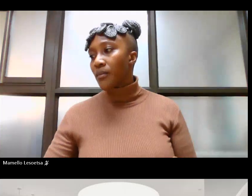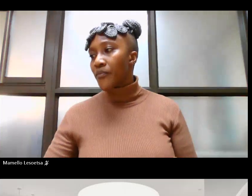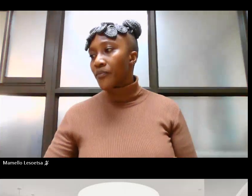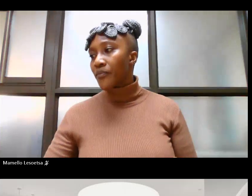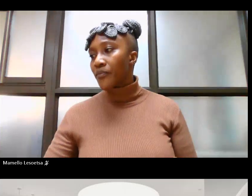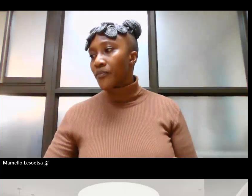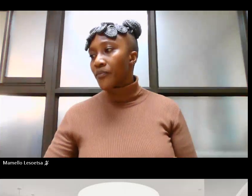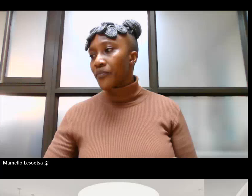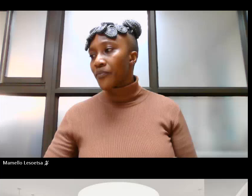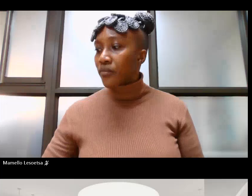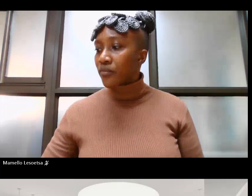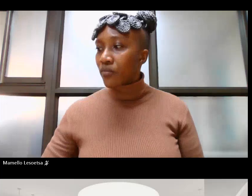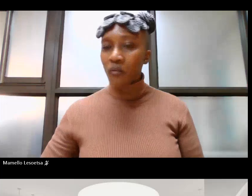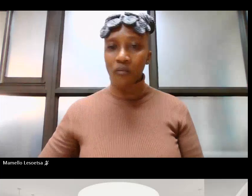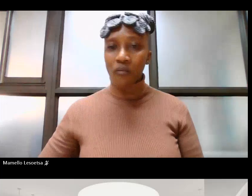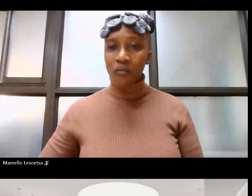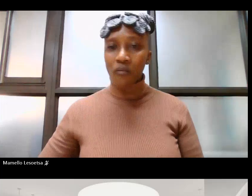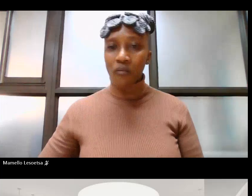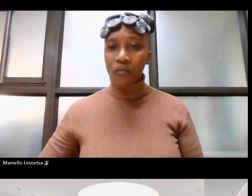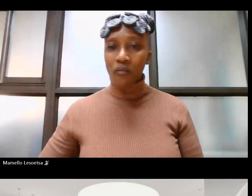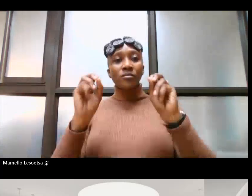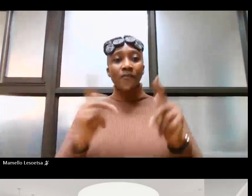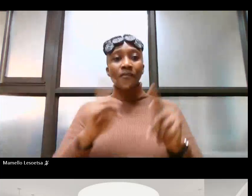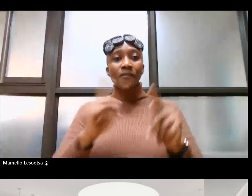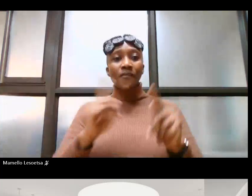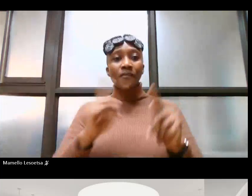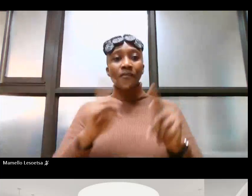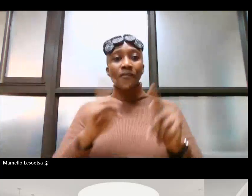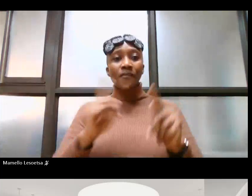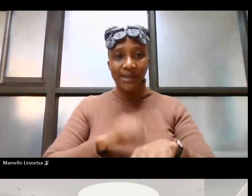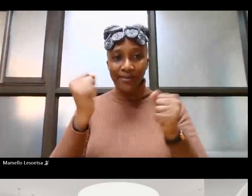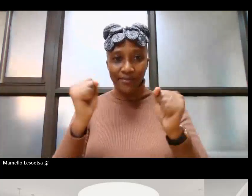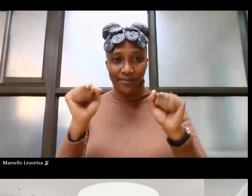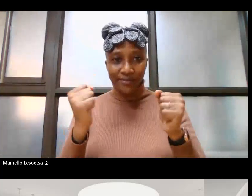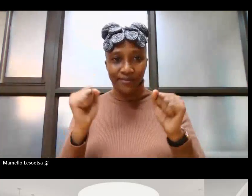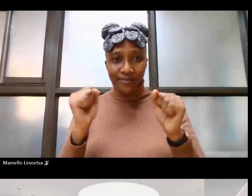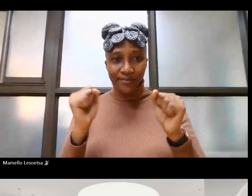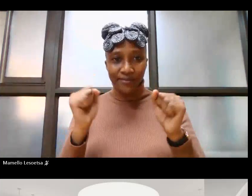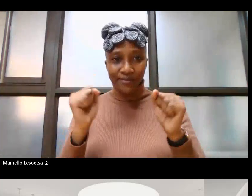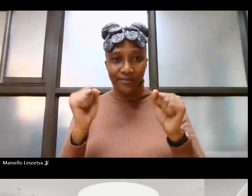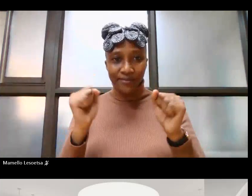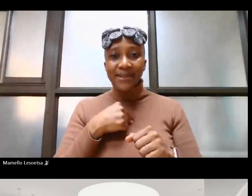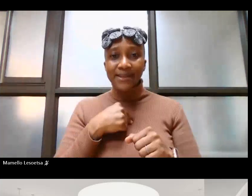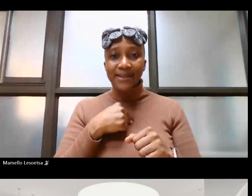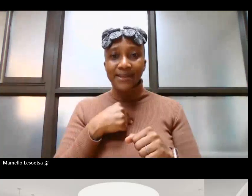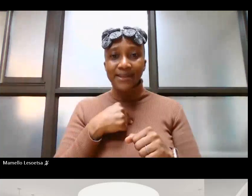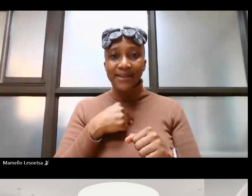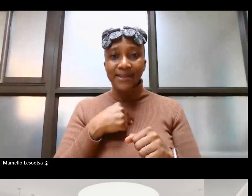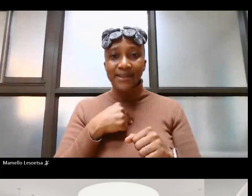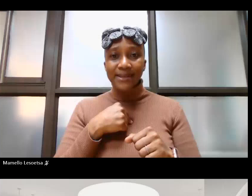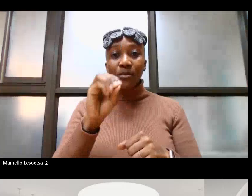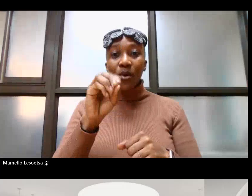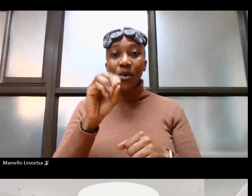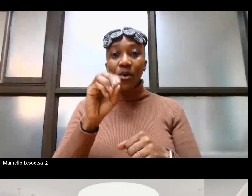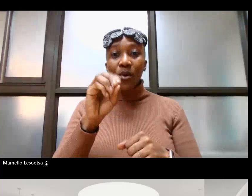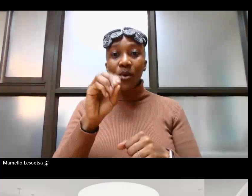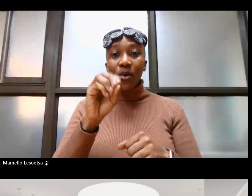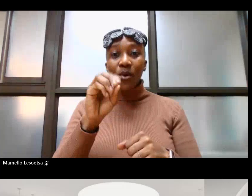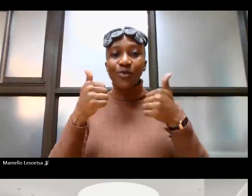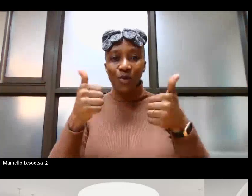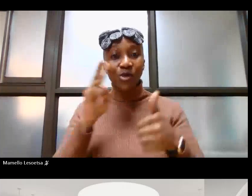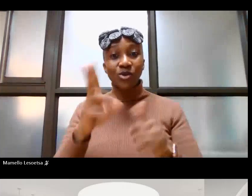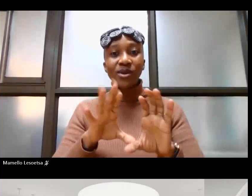it because Bonello is back. As Bonello, good to see you in class. That's good. So let's dive into